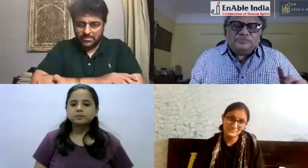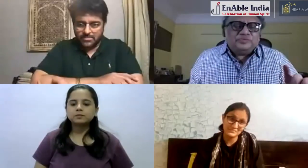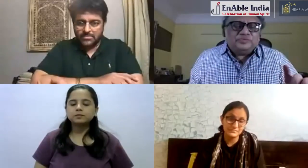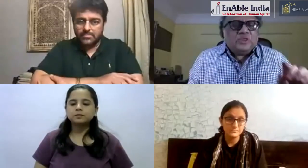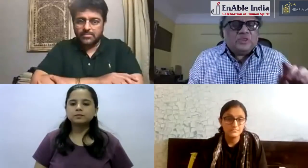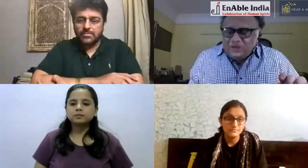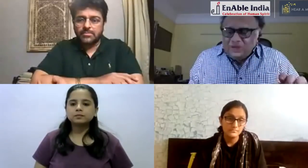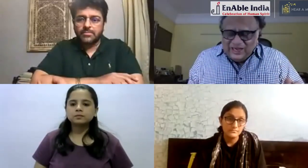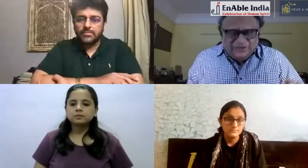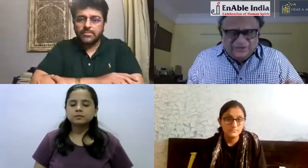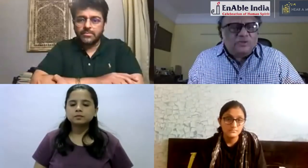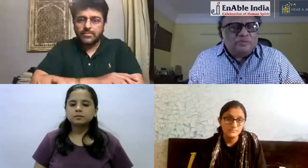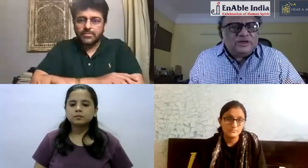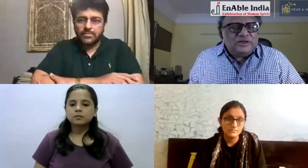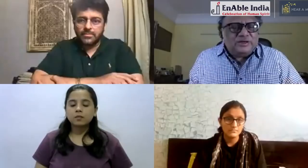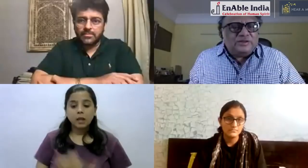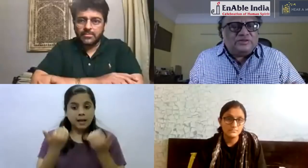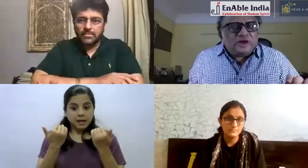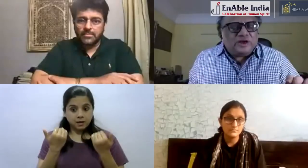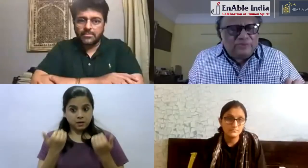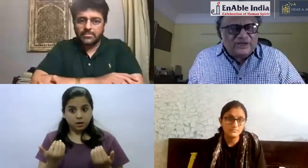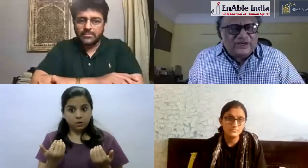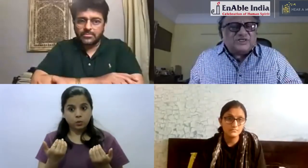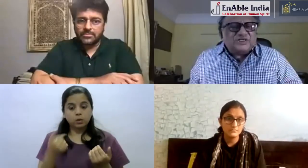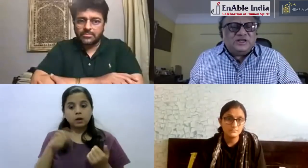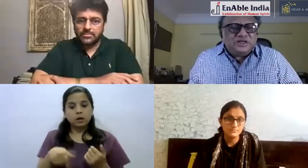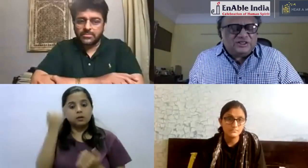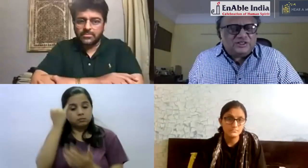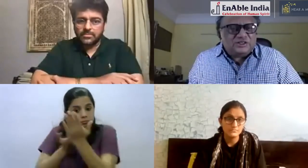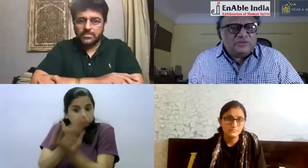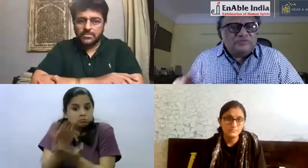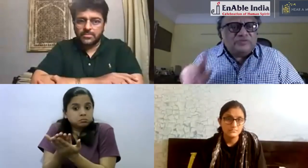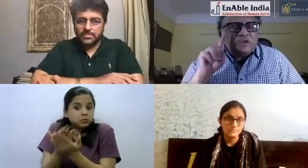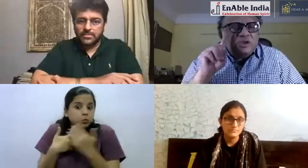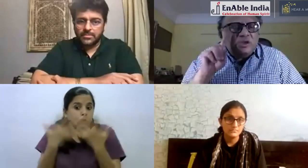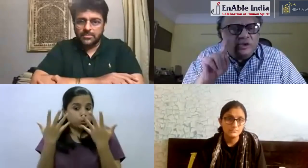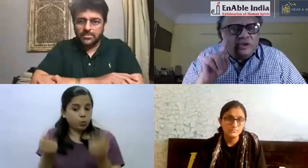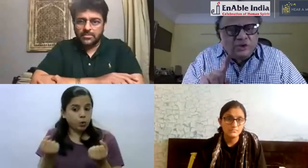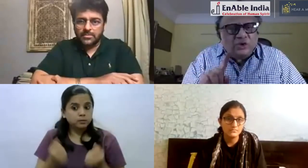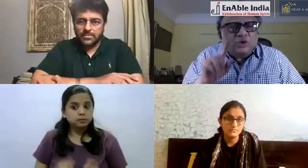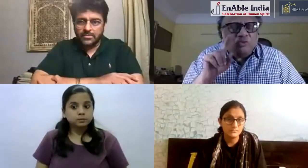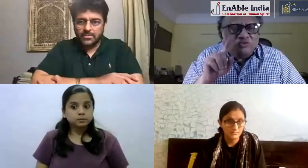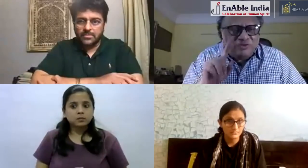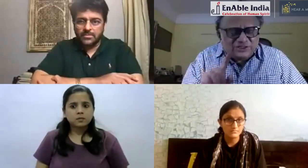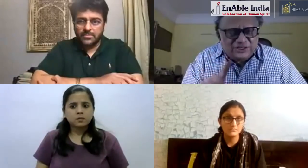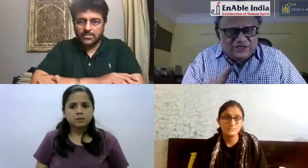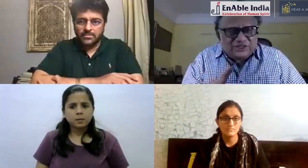Now, at the moment, the recommendation is